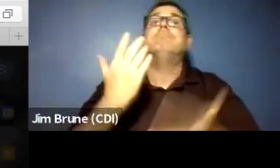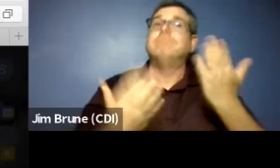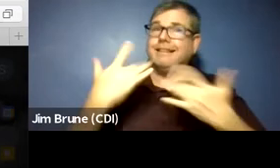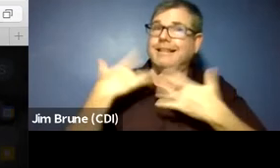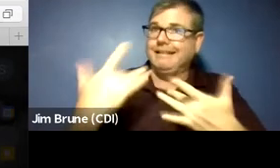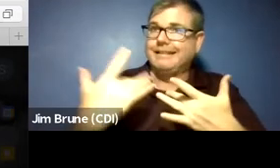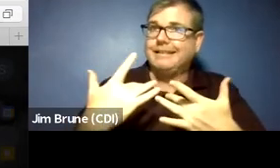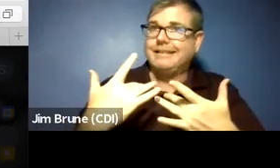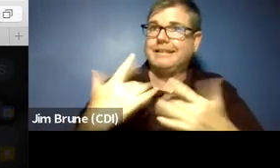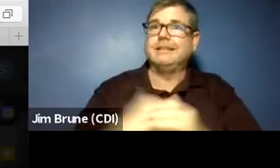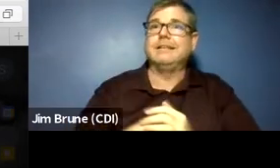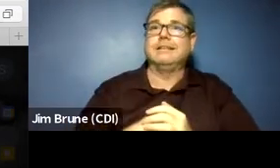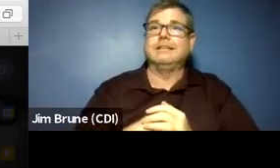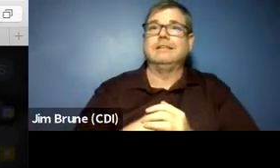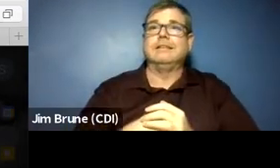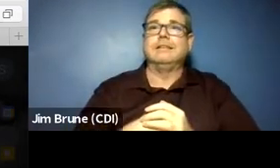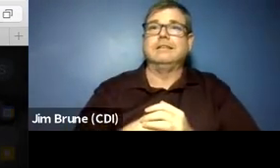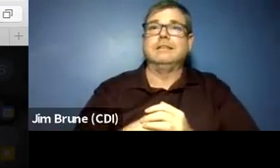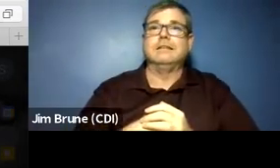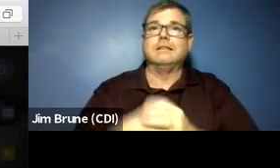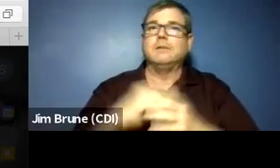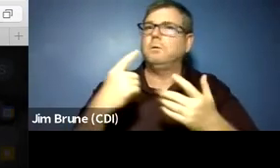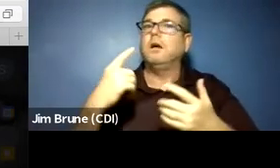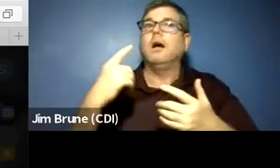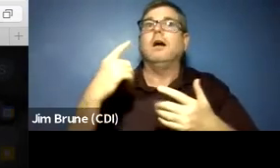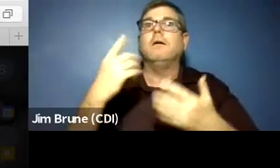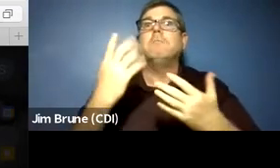we're waiting to find out more. And